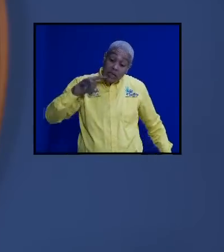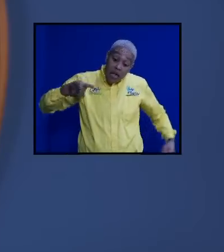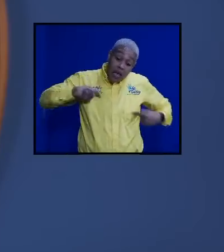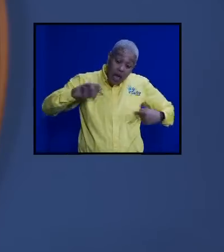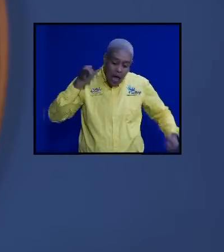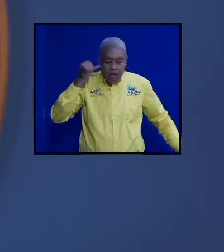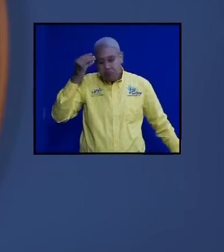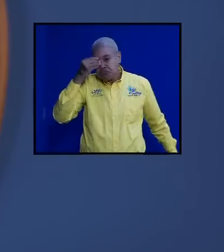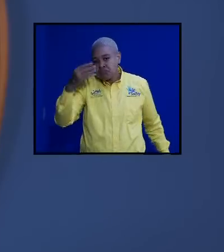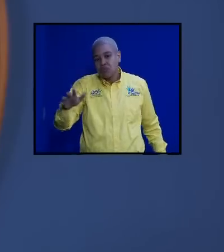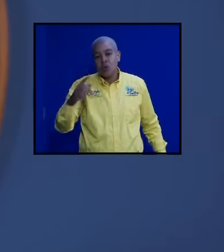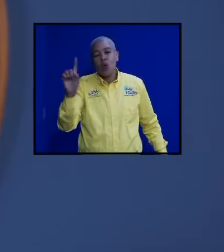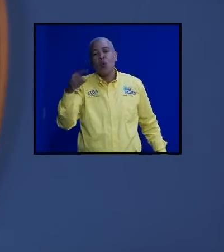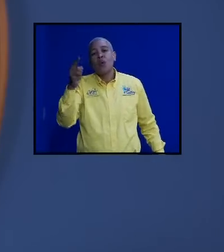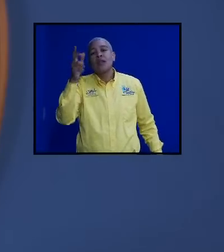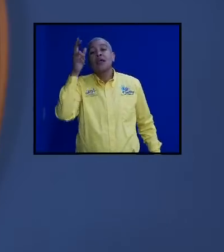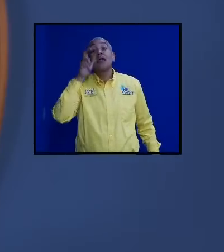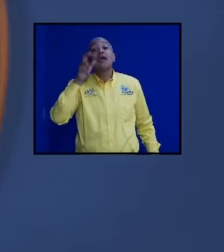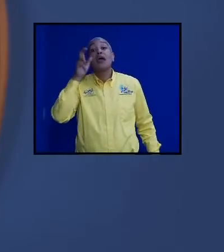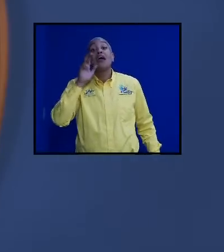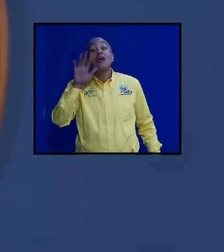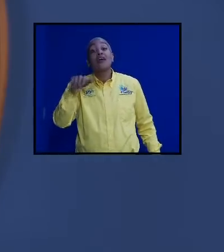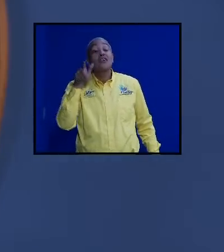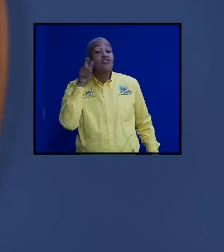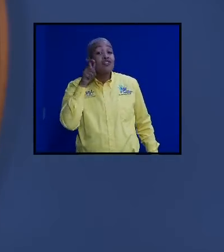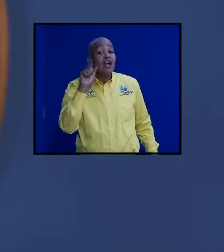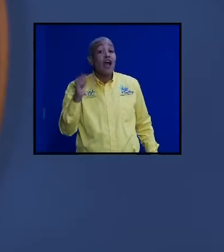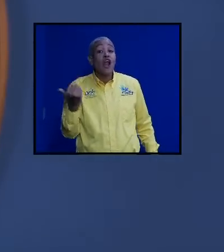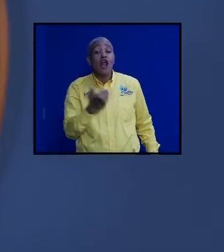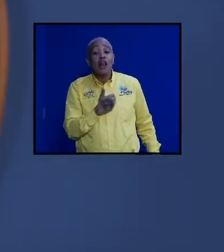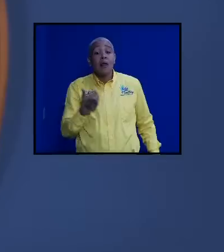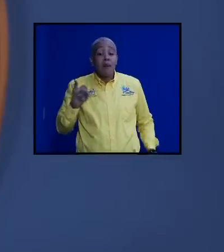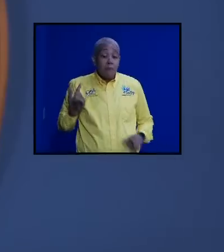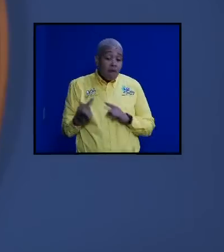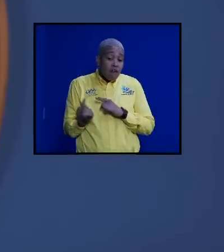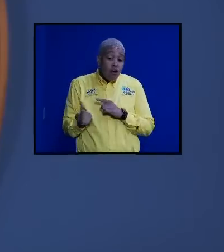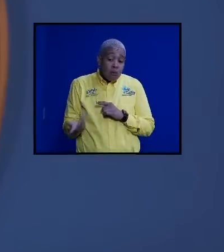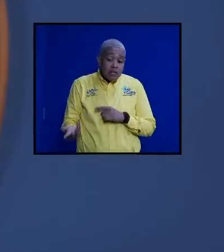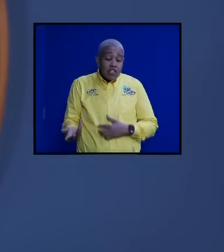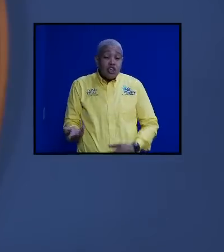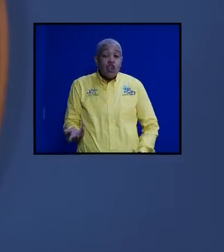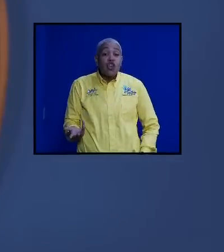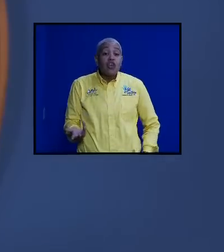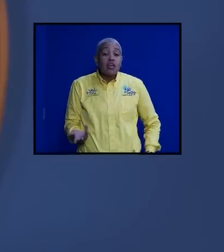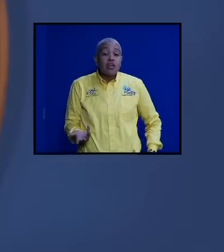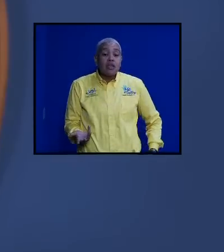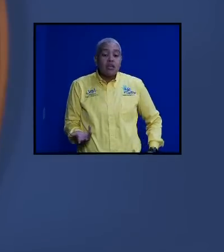Only to hear recently that another member of the opposition,